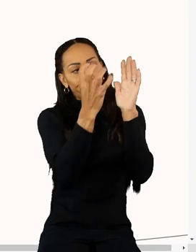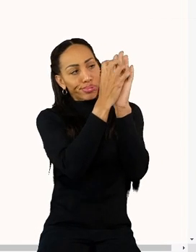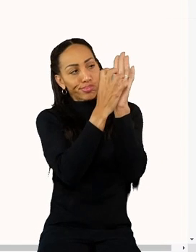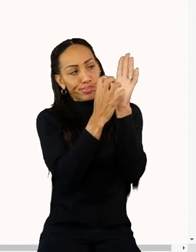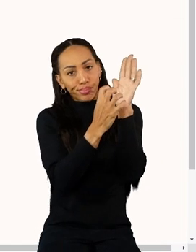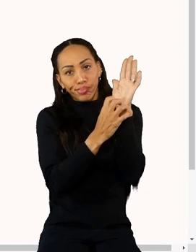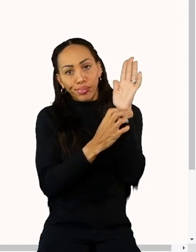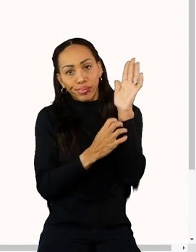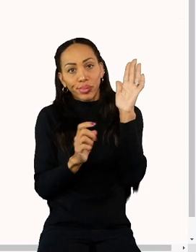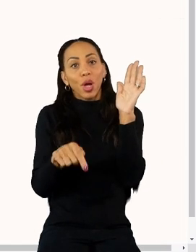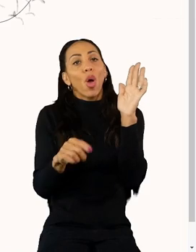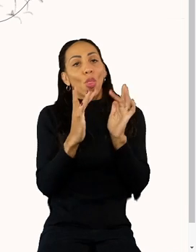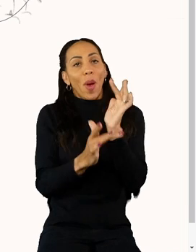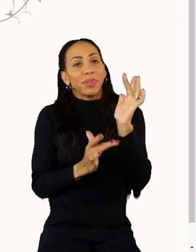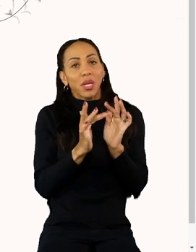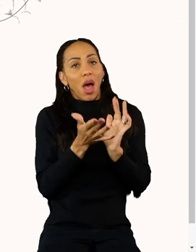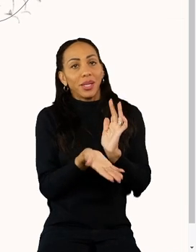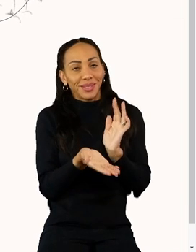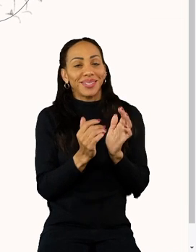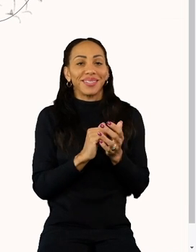are 7 artworks